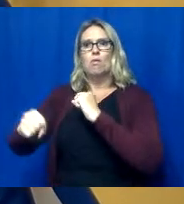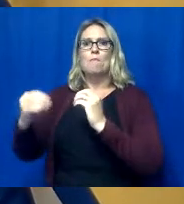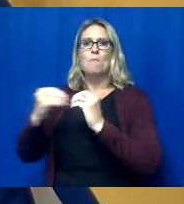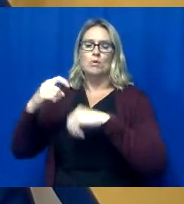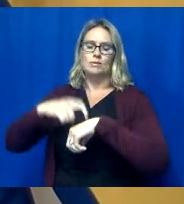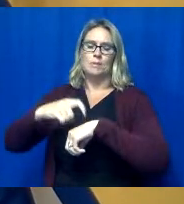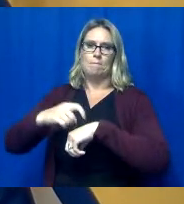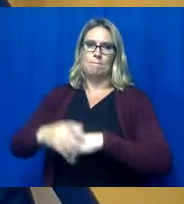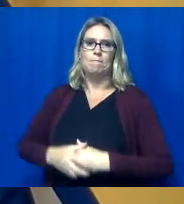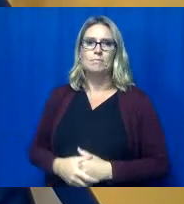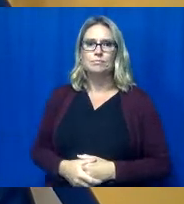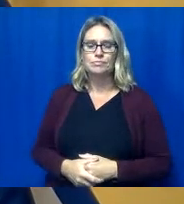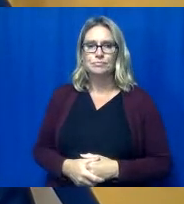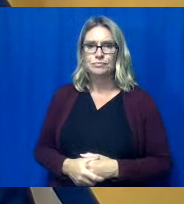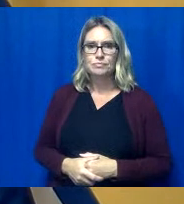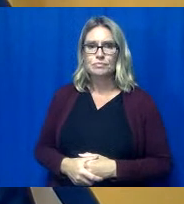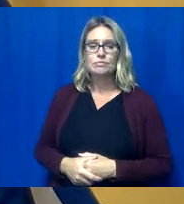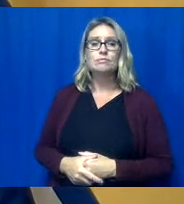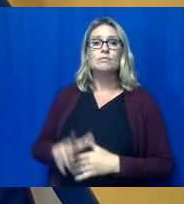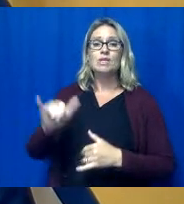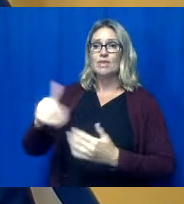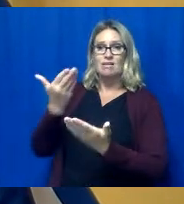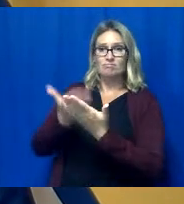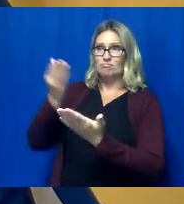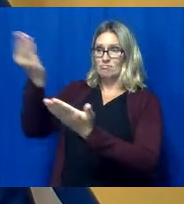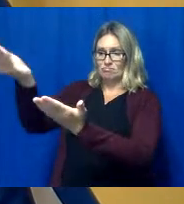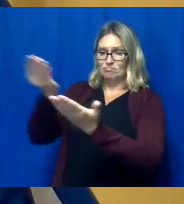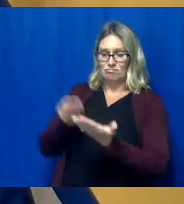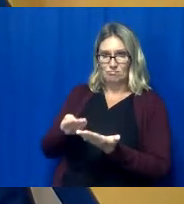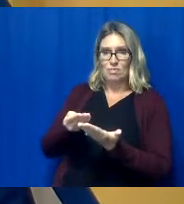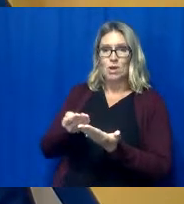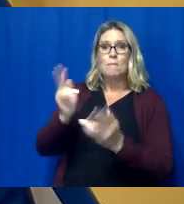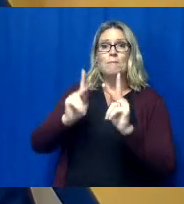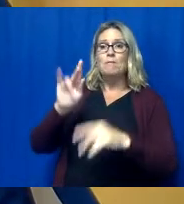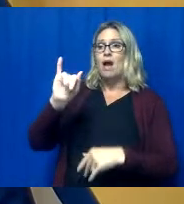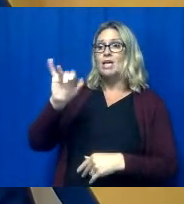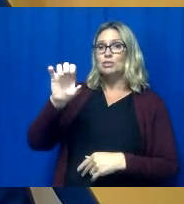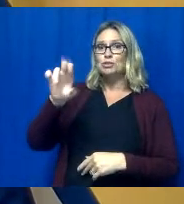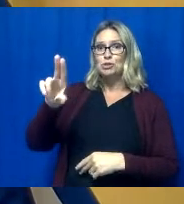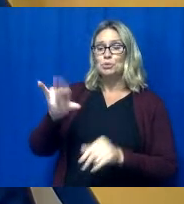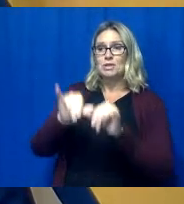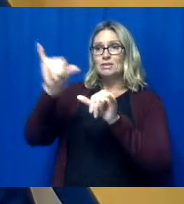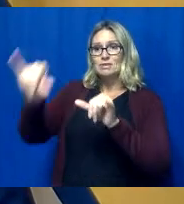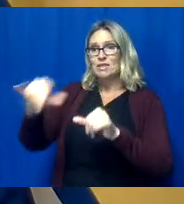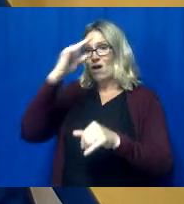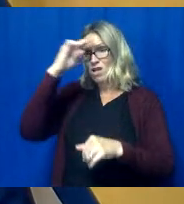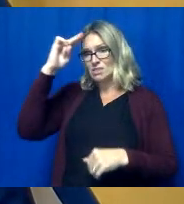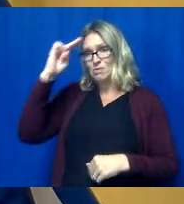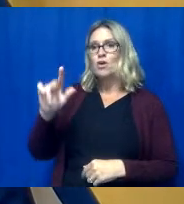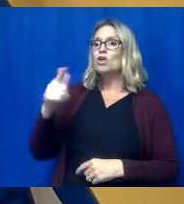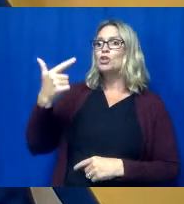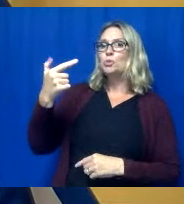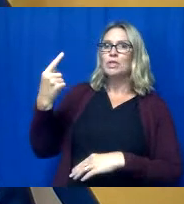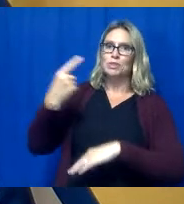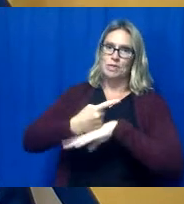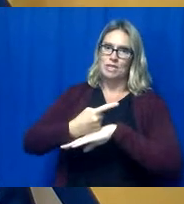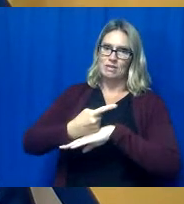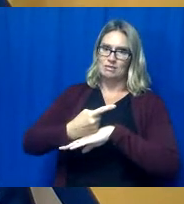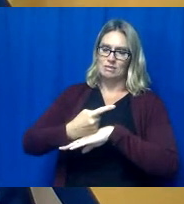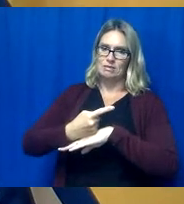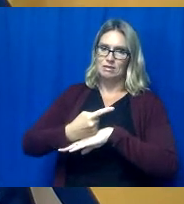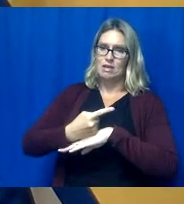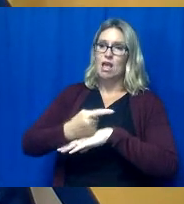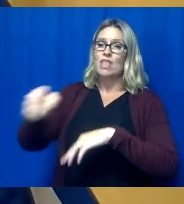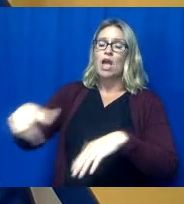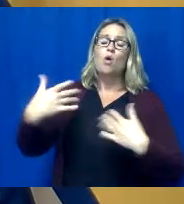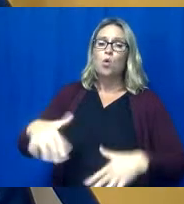report found that the average COVID-19 patient in the ICU stays in hospital for 21 days and is much sicker than